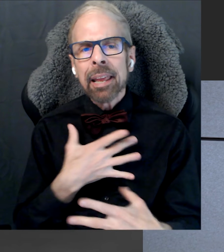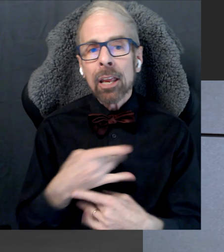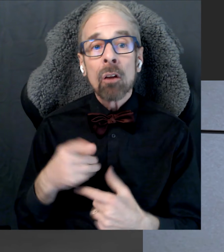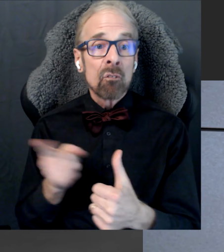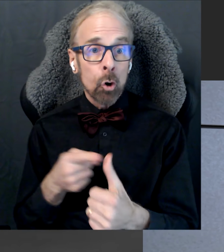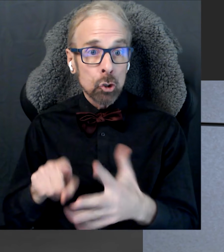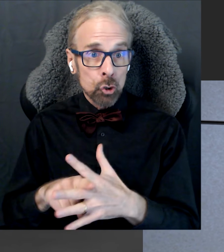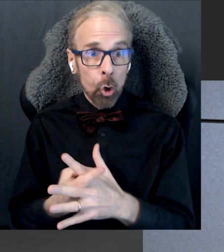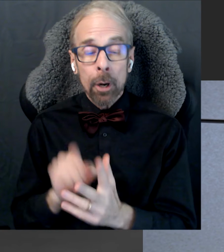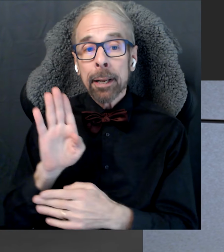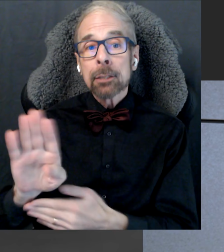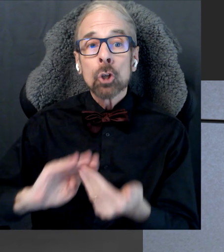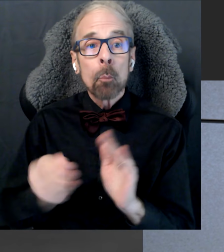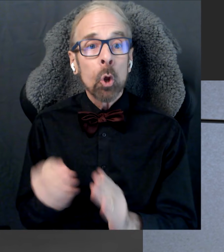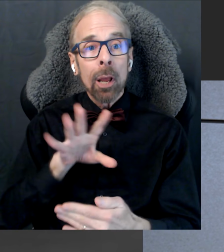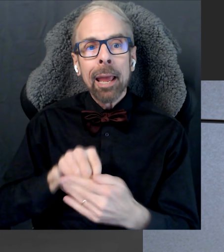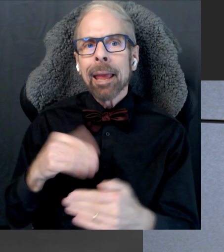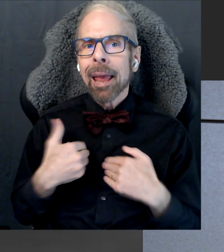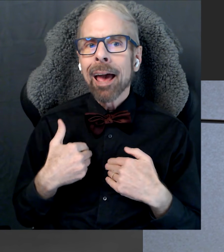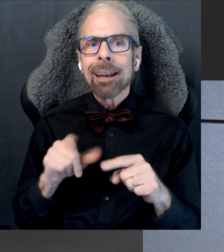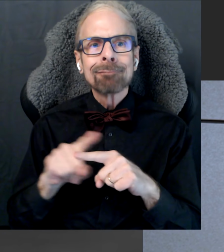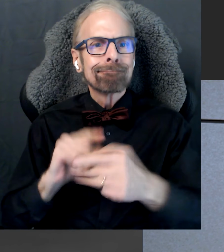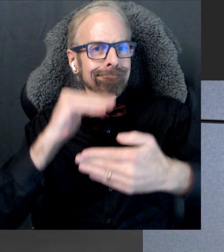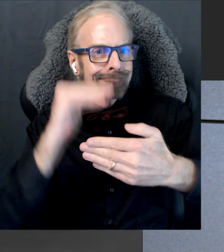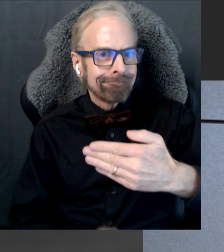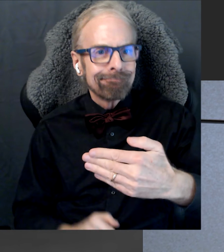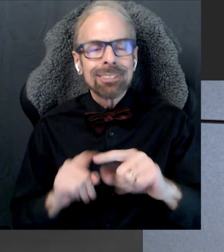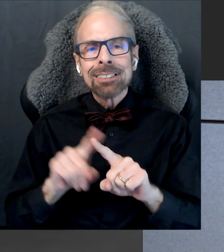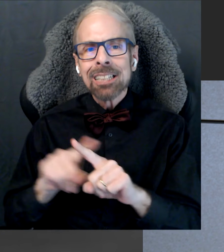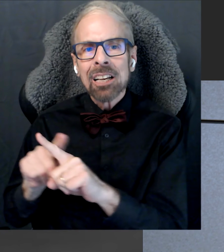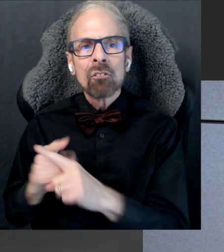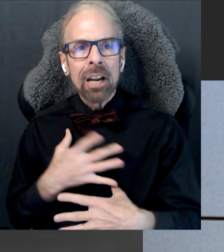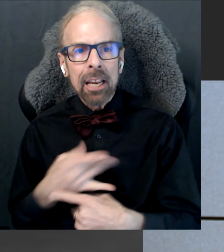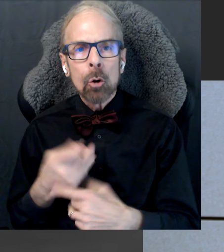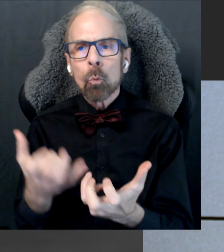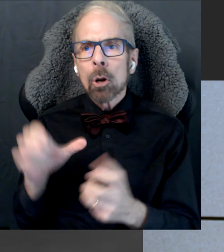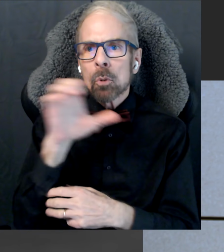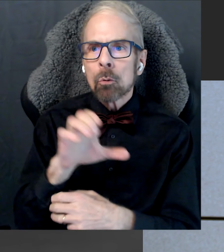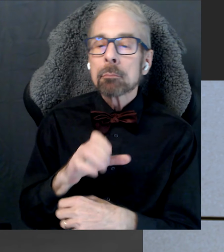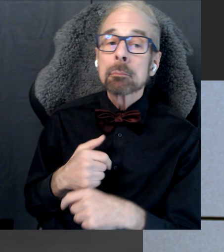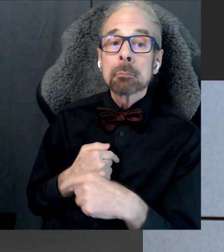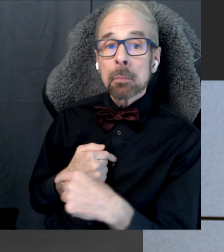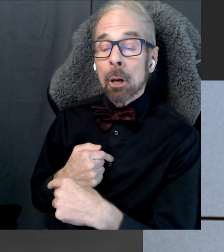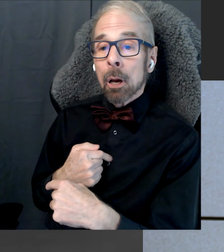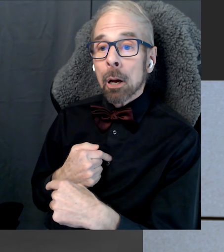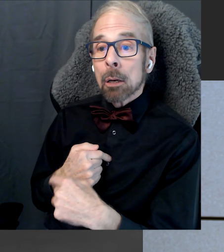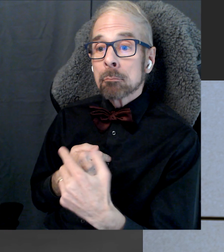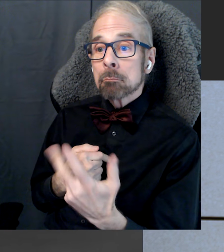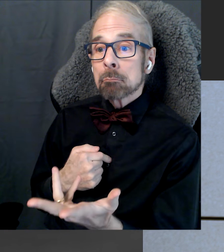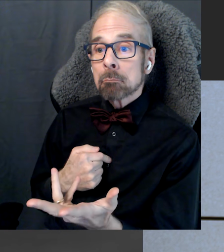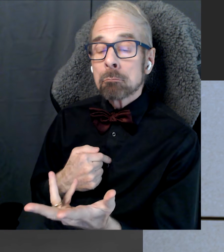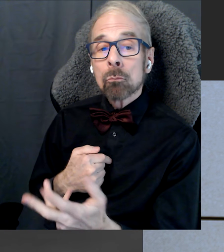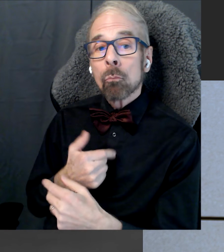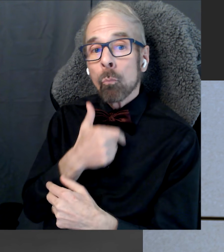he first started his community inclusion, he had a big old list of interests that he wanted to explore. Started watching